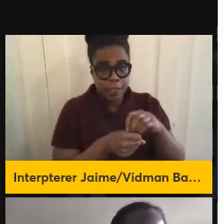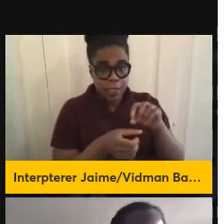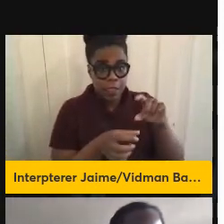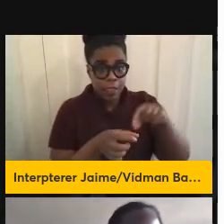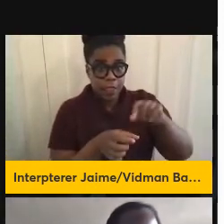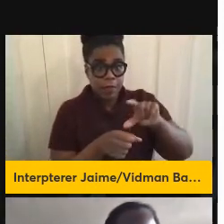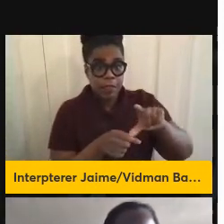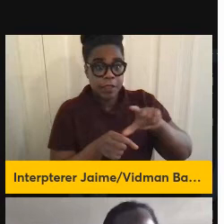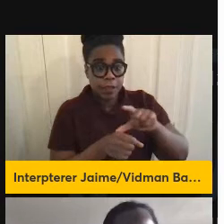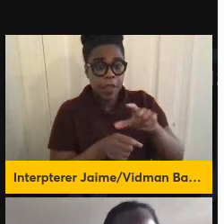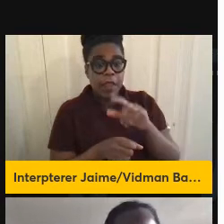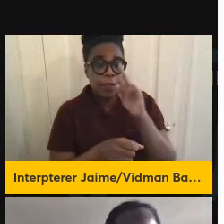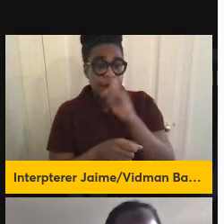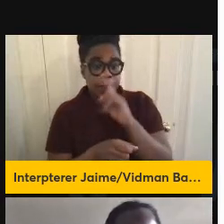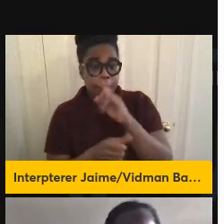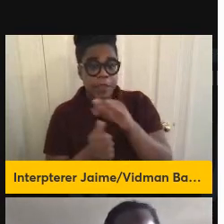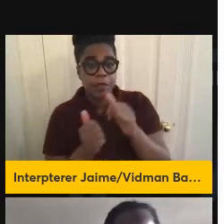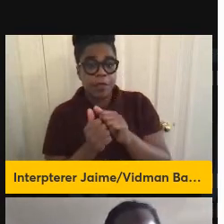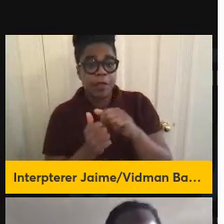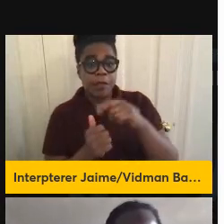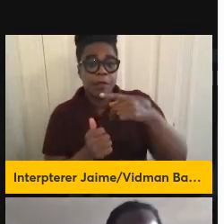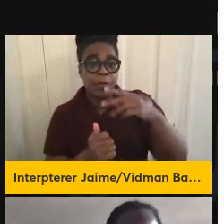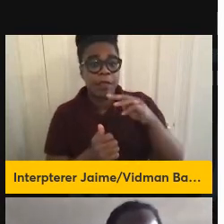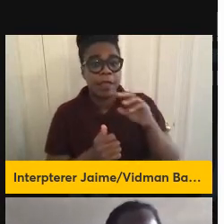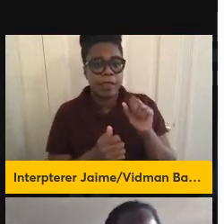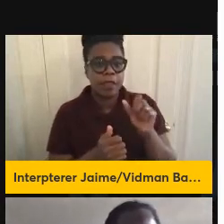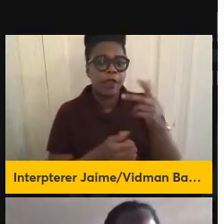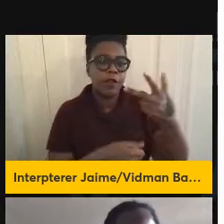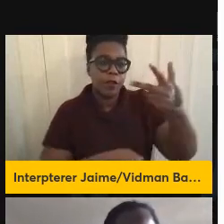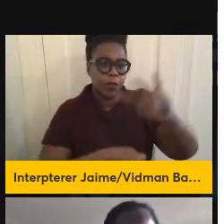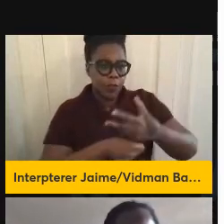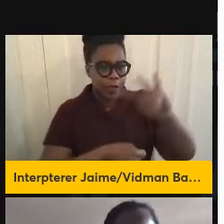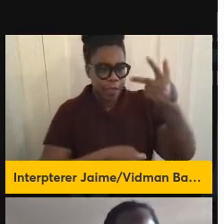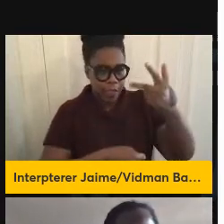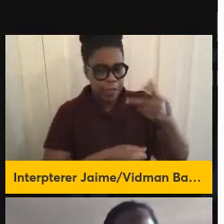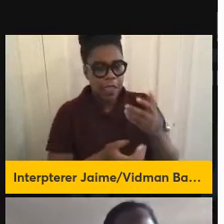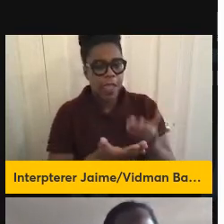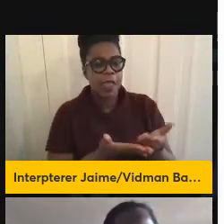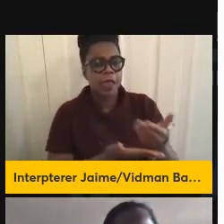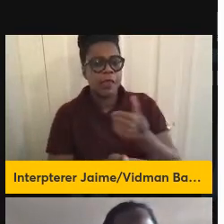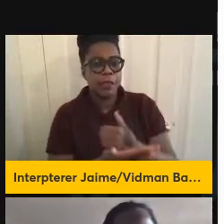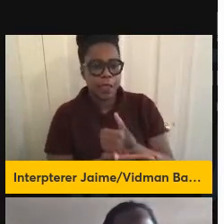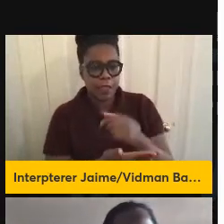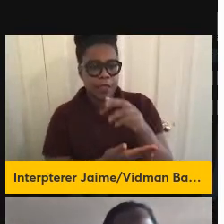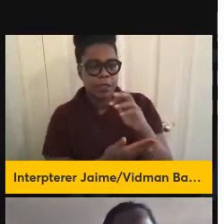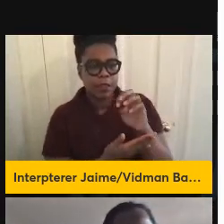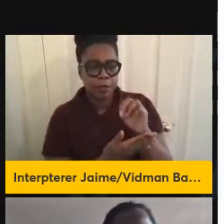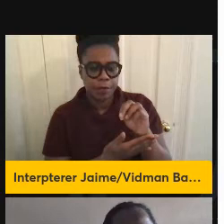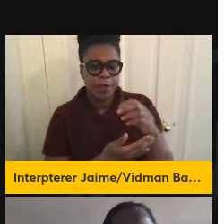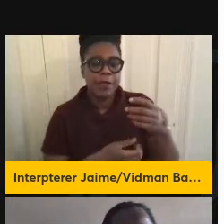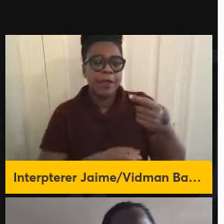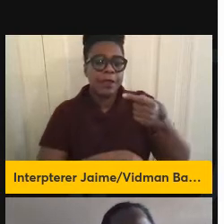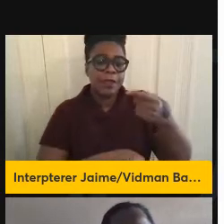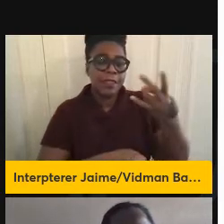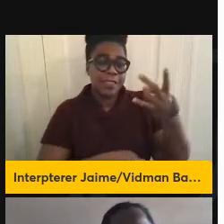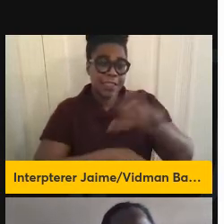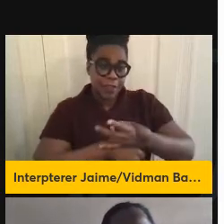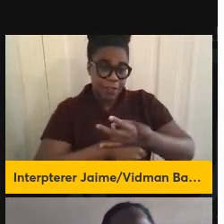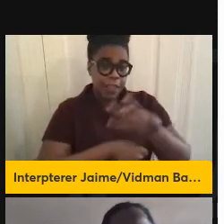with PBS, or recombinant TNF-alpha, for 3 consecutive days, and then collected serum at days 7, 14, and 30